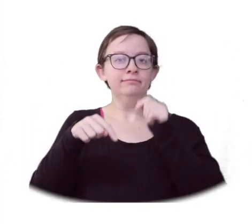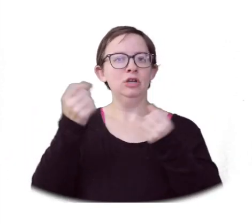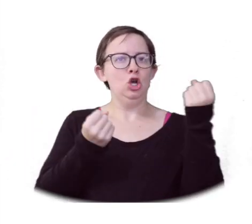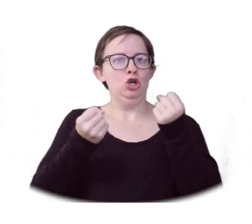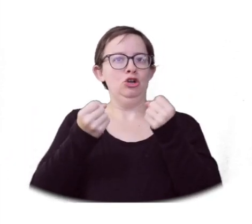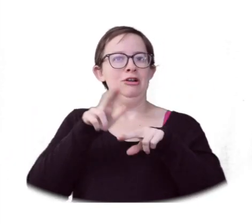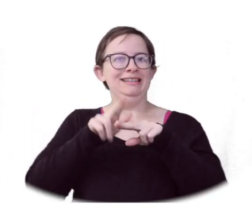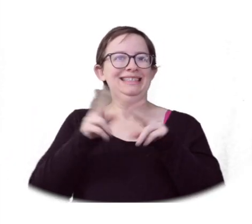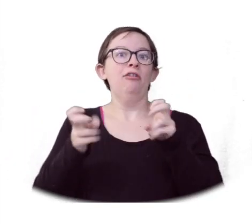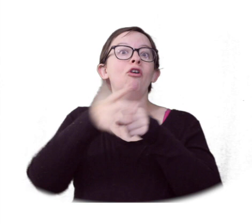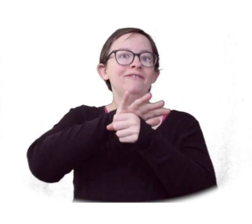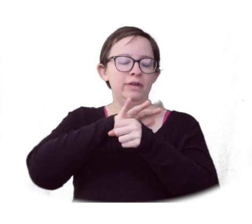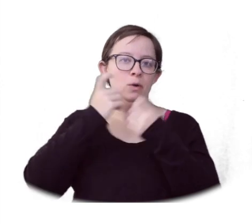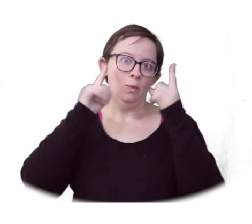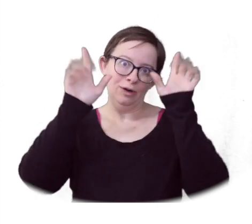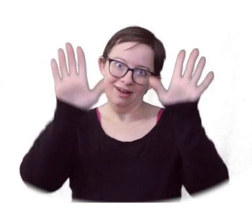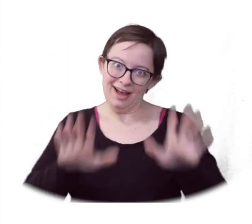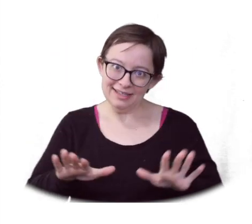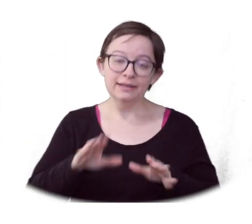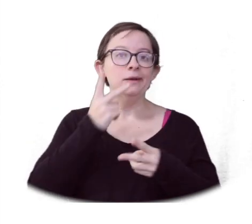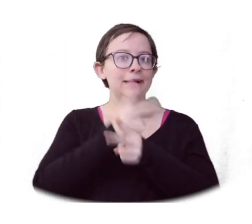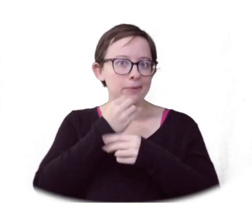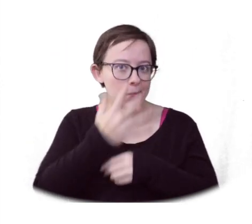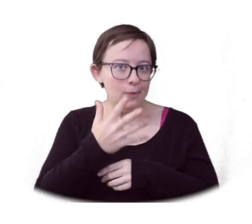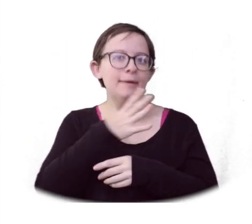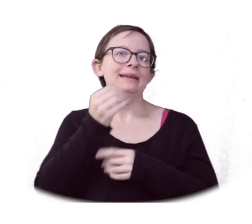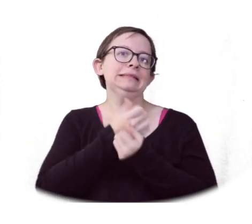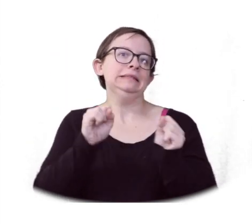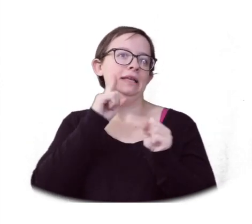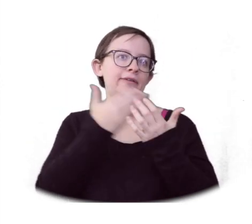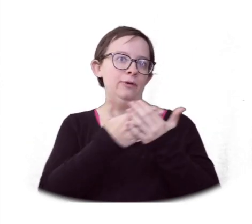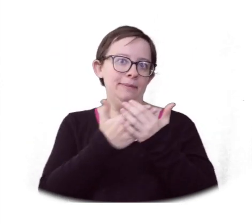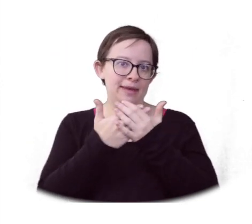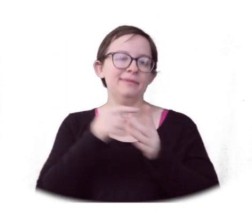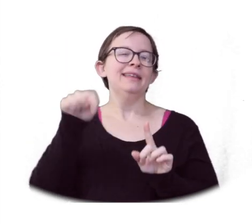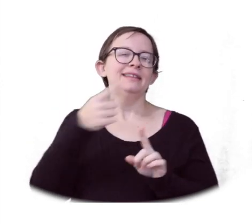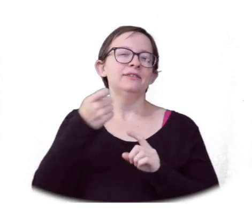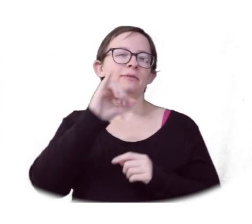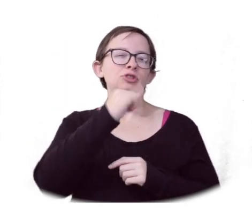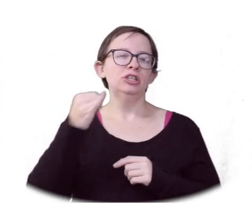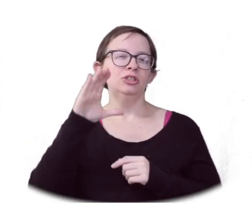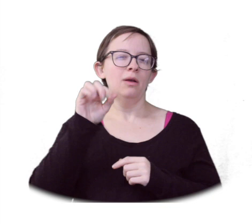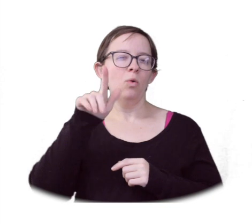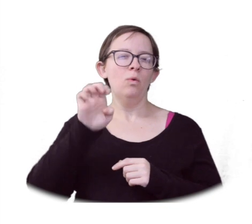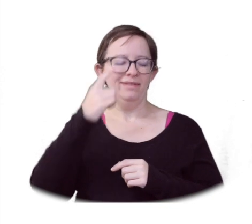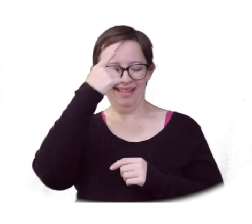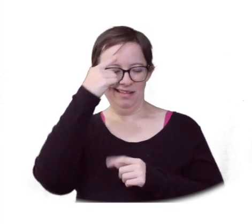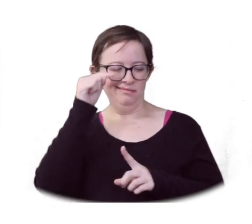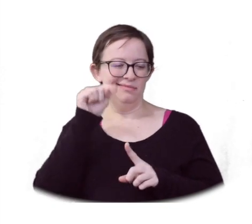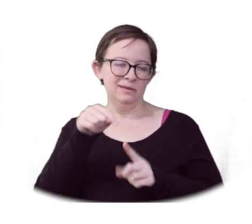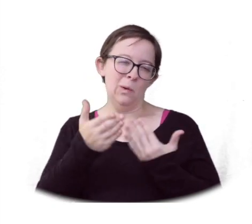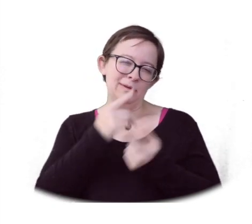this, which is a car seat cover, works really great because it'll keep them warm and it is safe for baby. This is one by J.J.